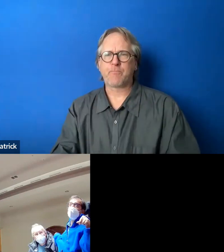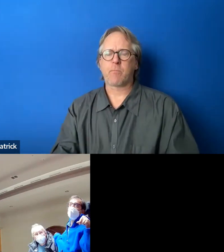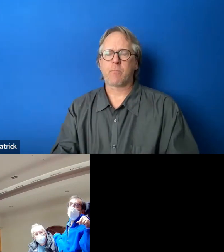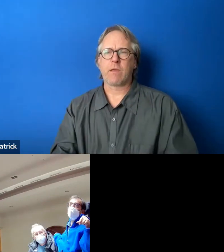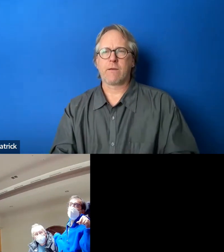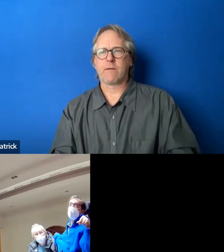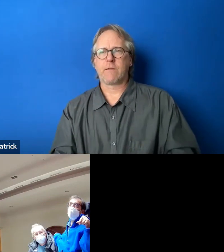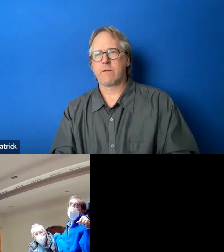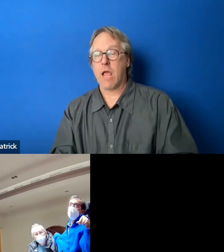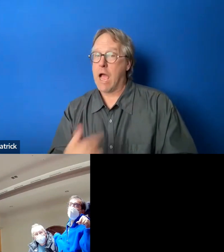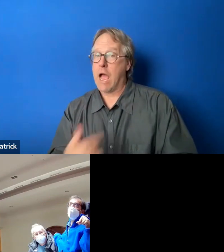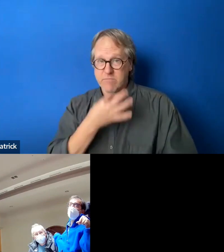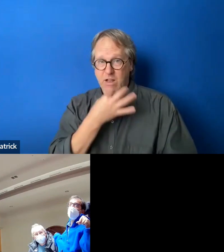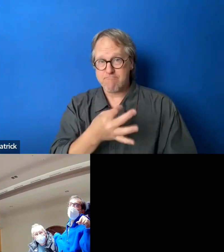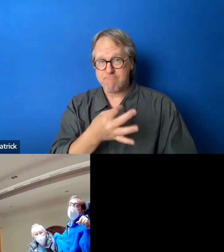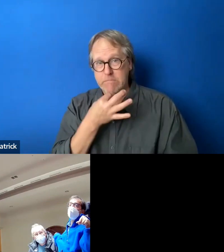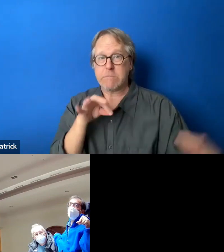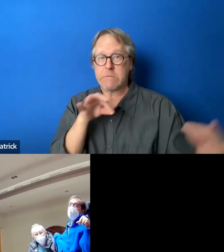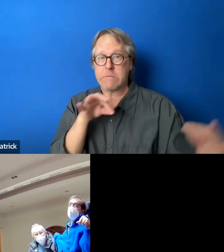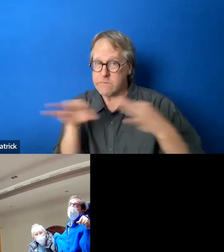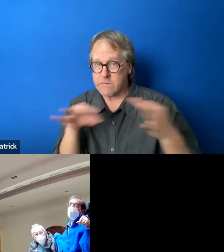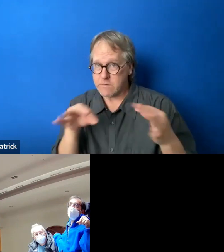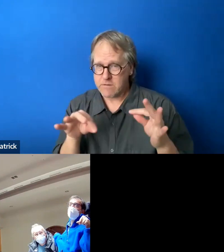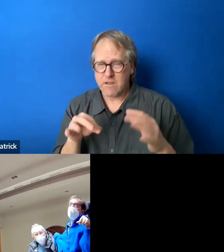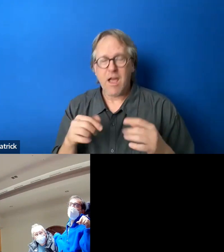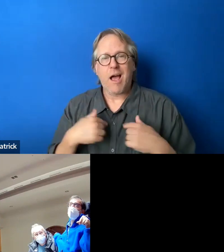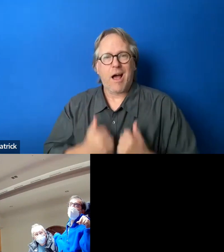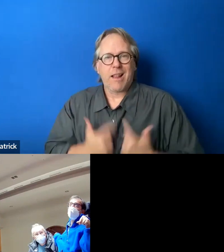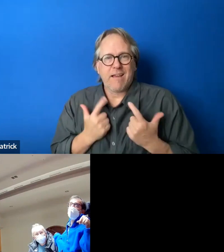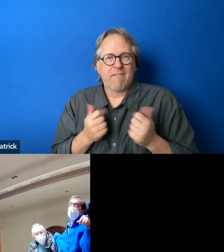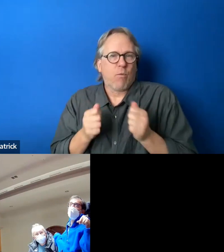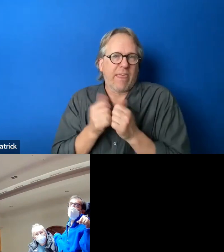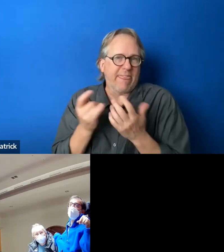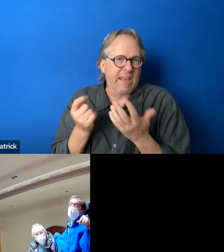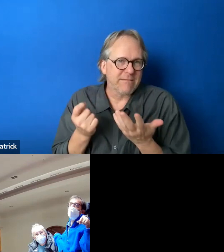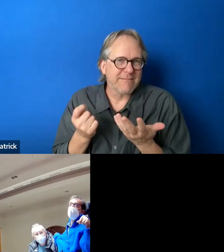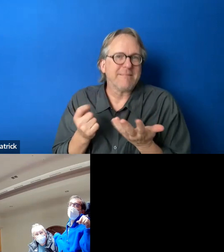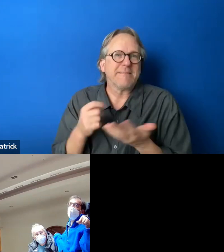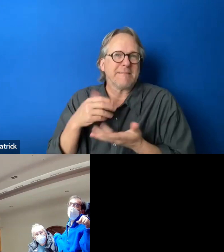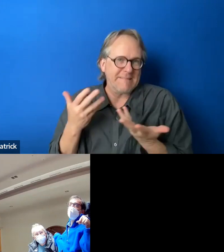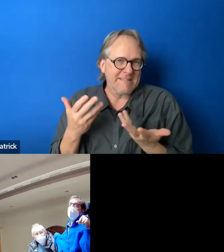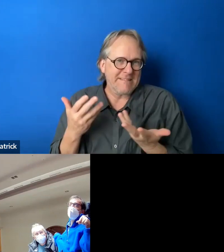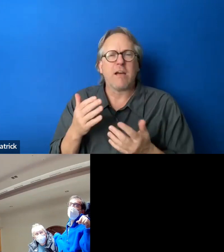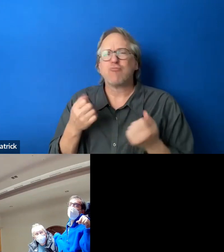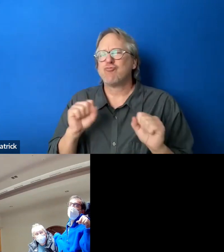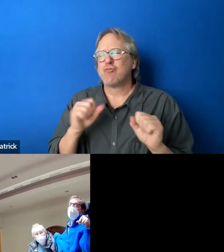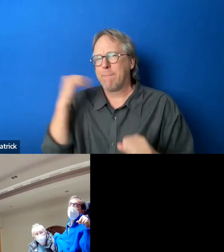I'm not an expert. I'm just somebody who lives with it, but I'll do my best.